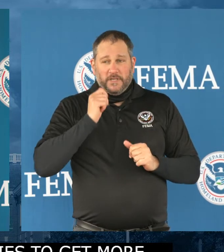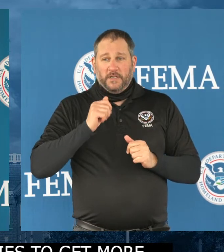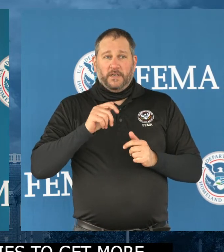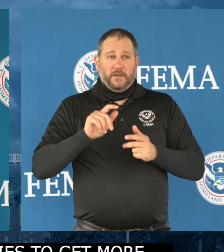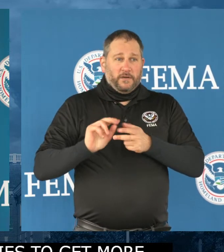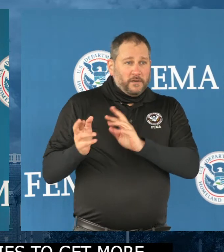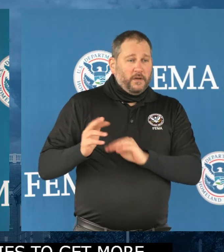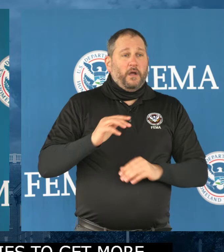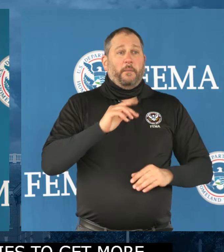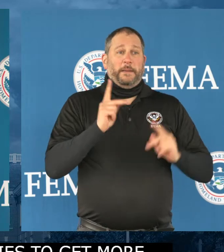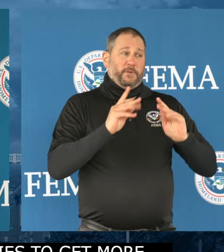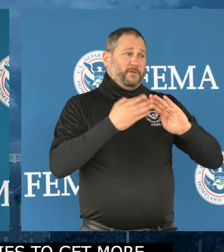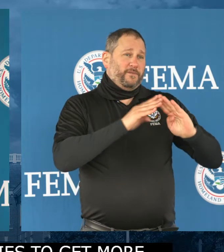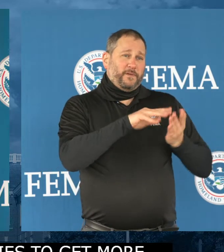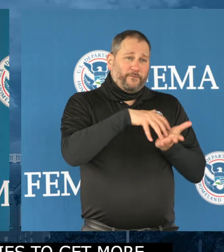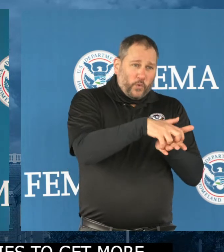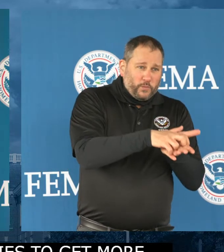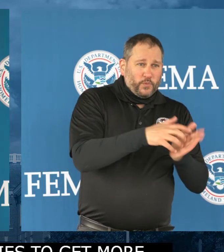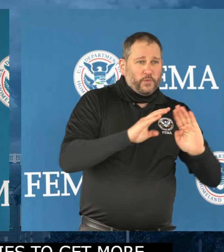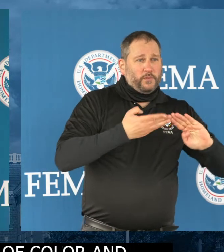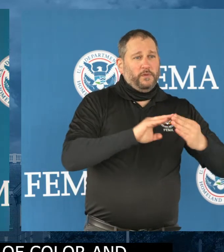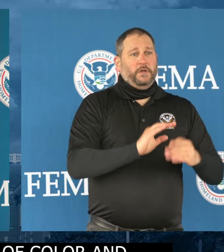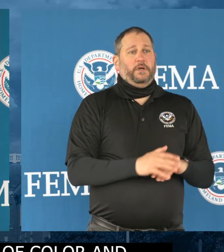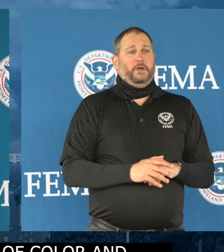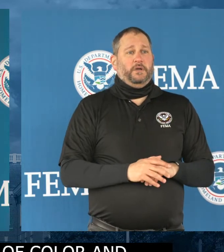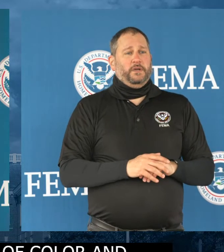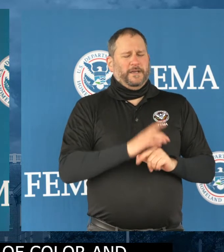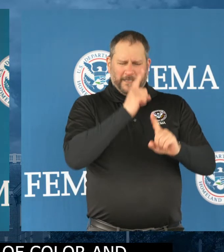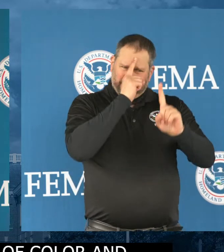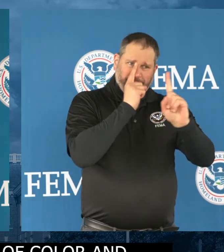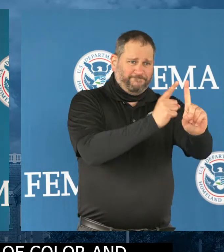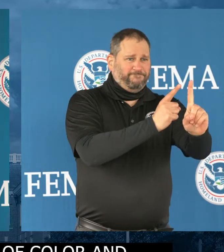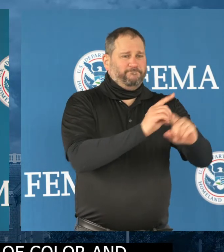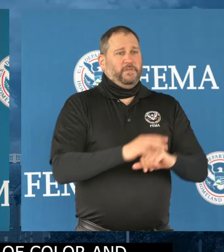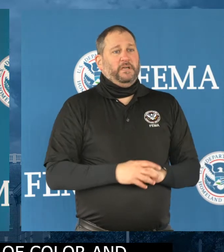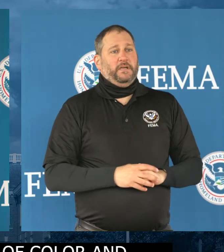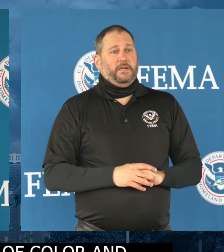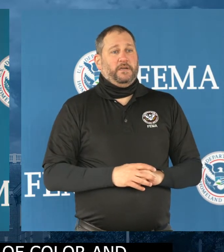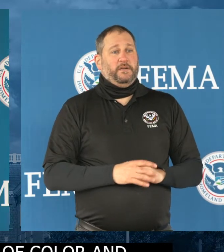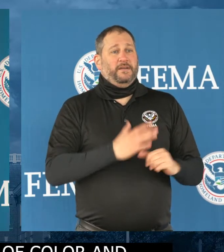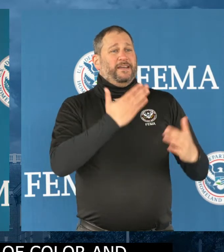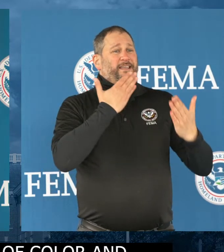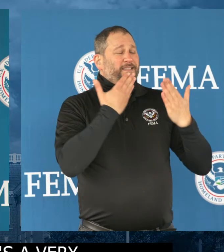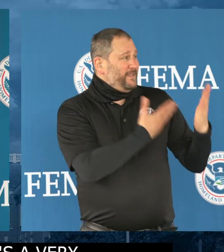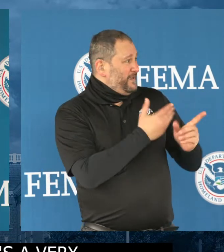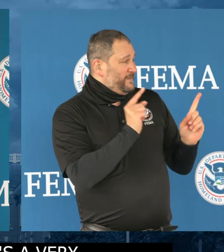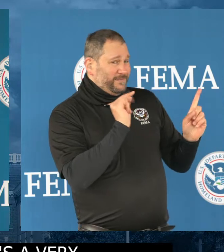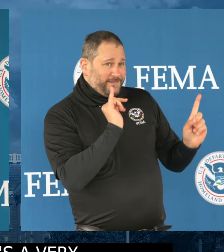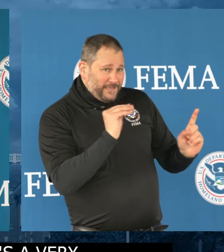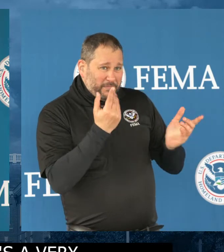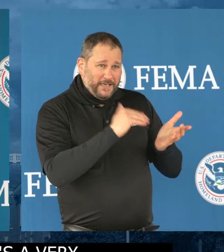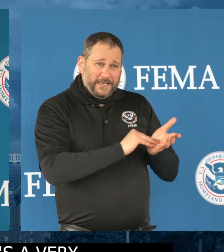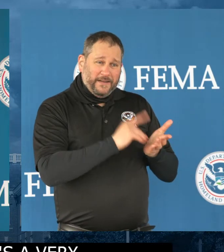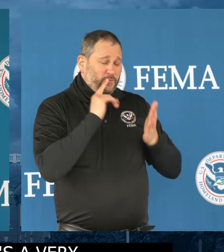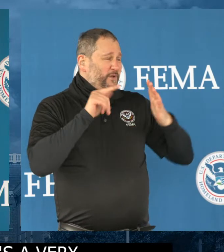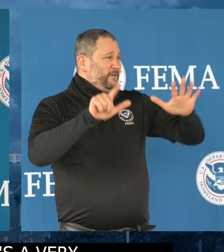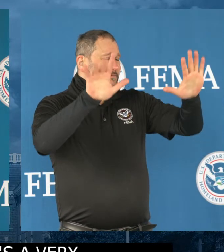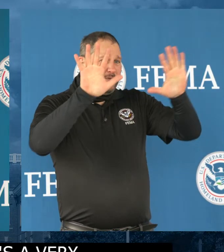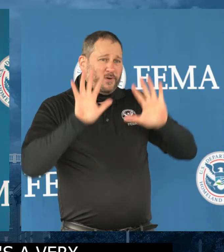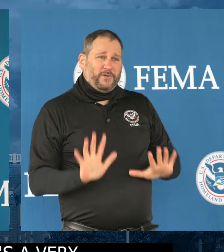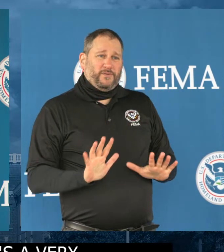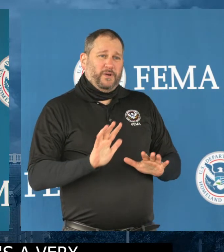that's a very important objective for us. I'd like to close out by thanking Tim once again for this incredible effort.